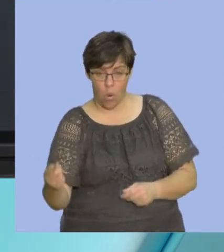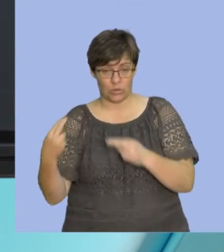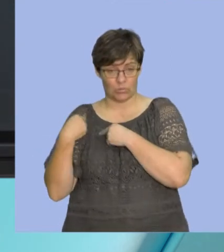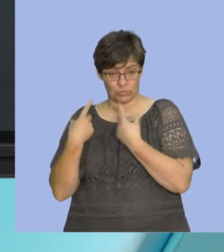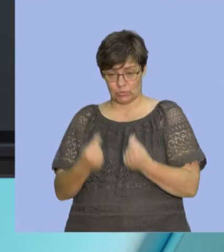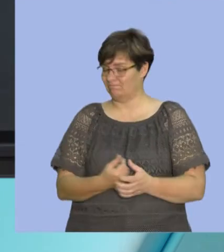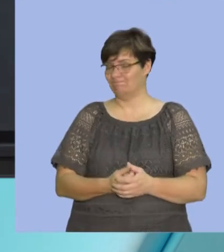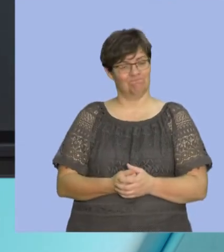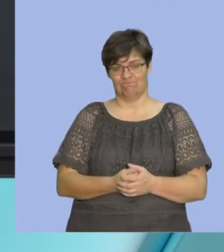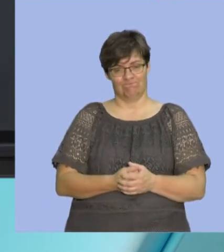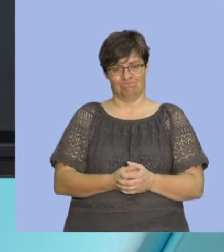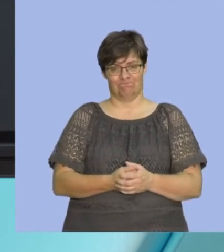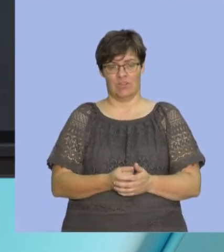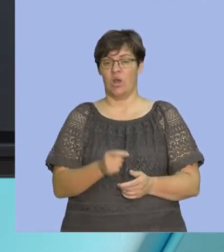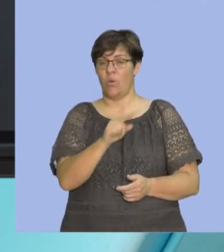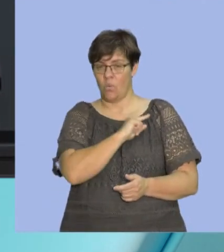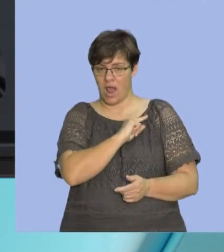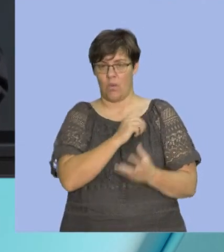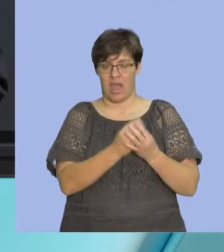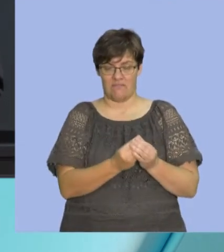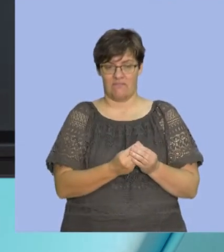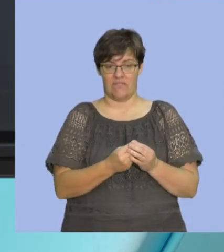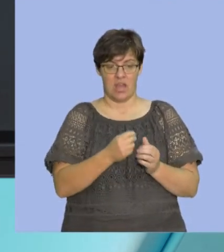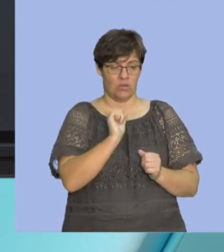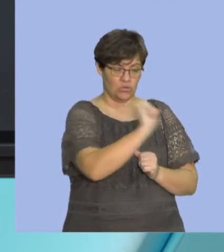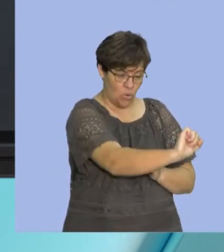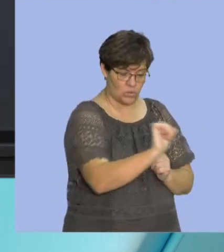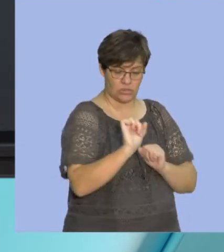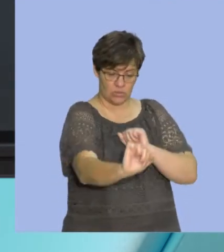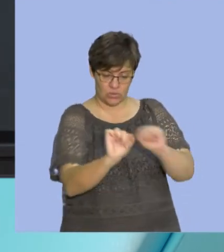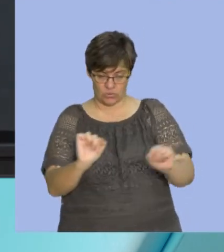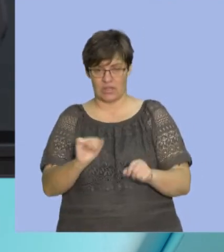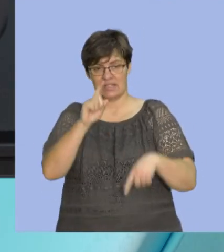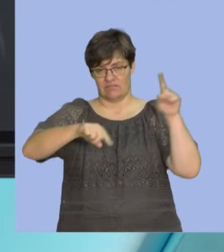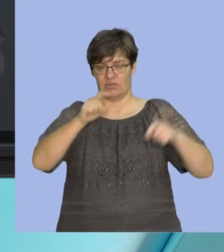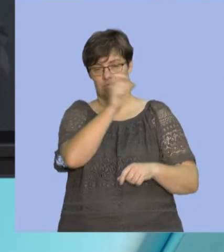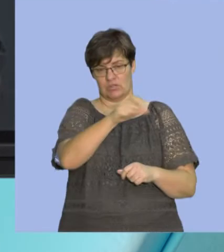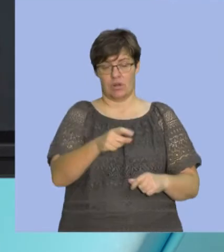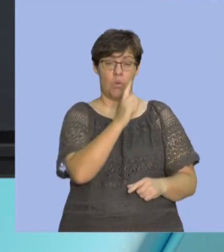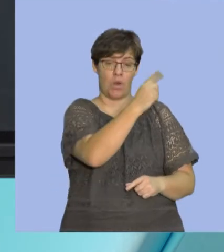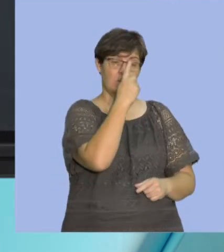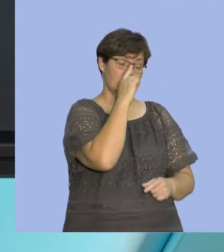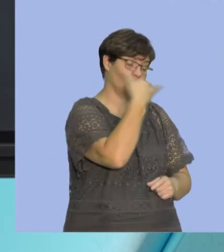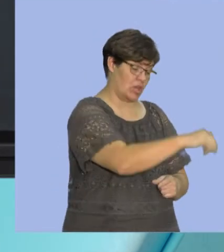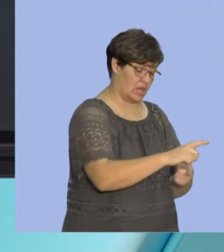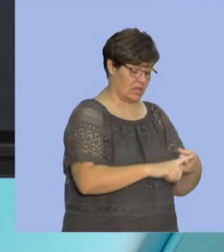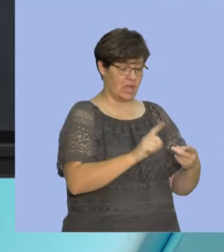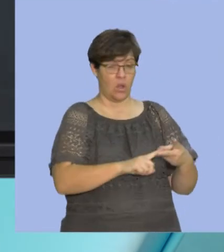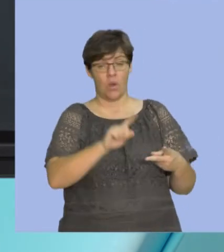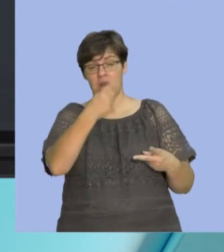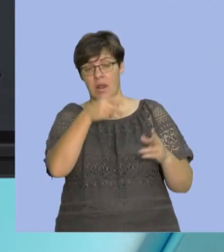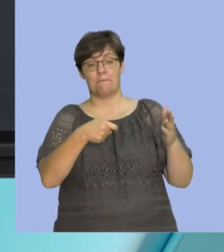duties. Therefore, you have division of duties. One person checking, one person in charge